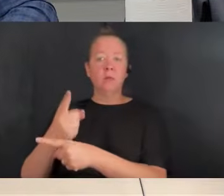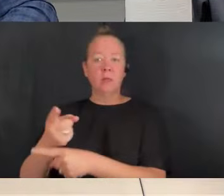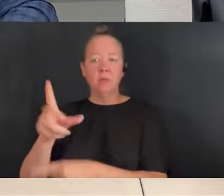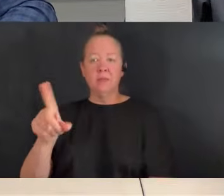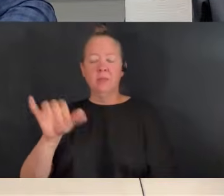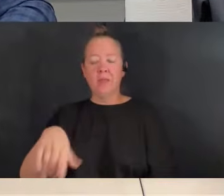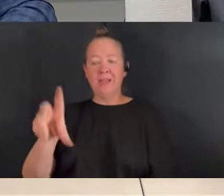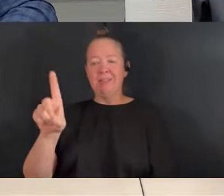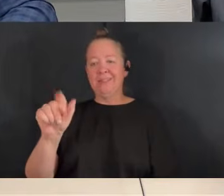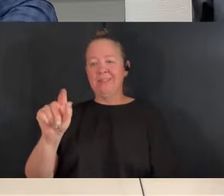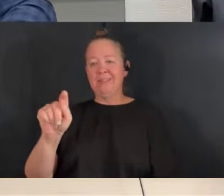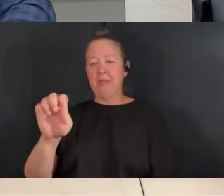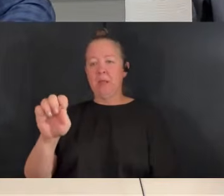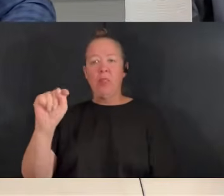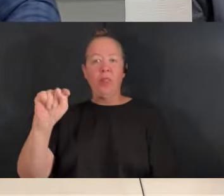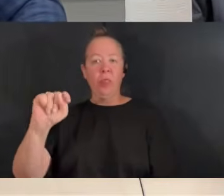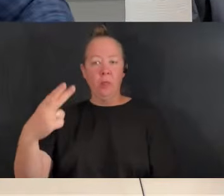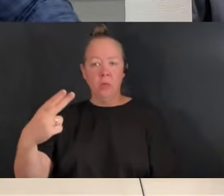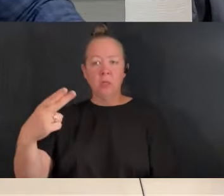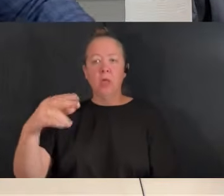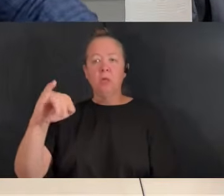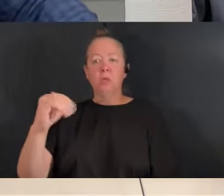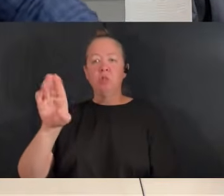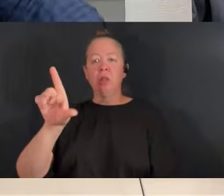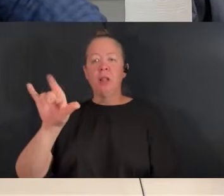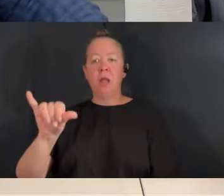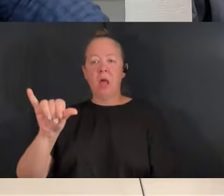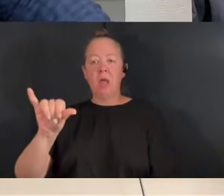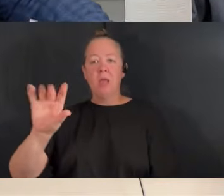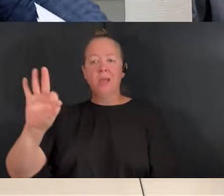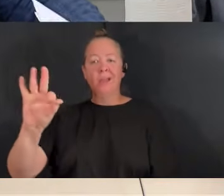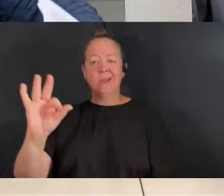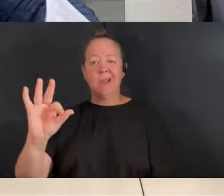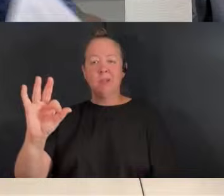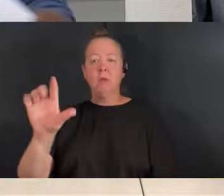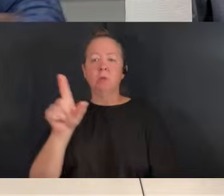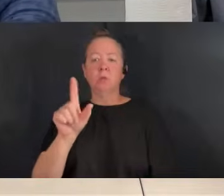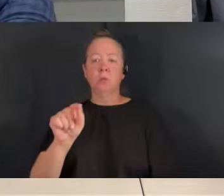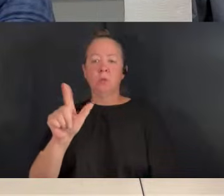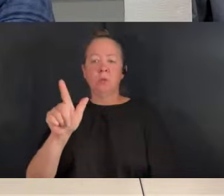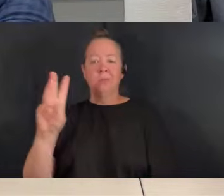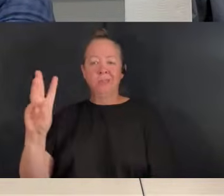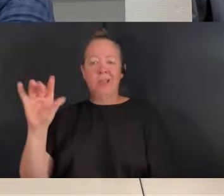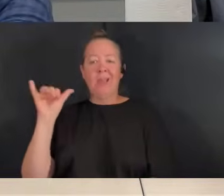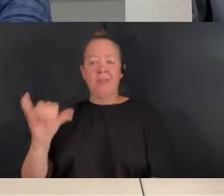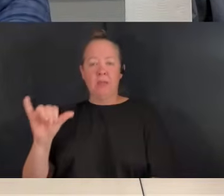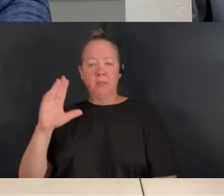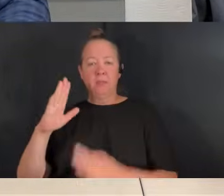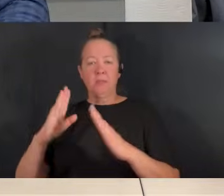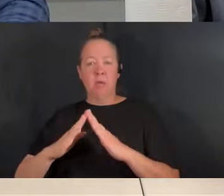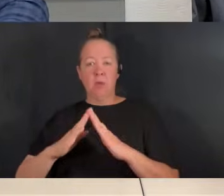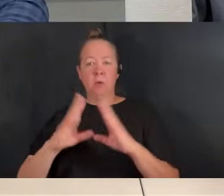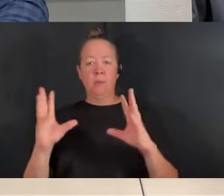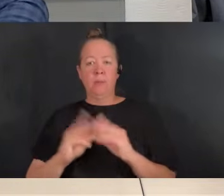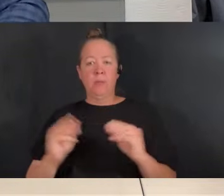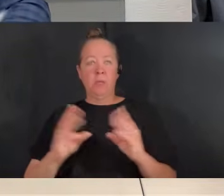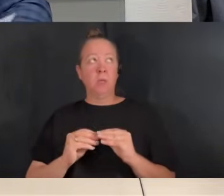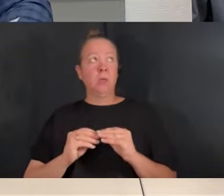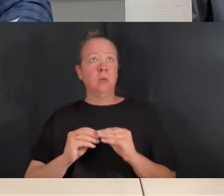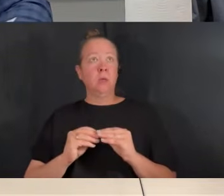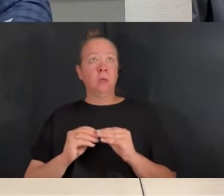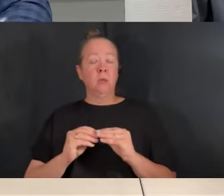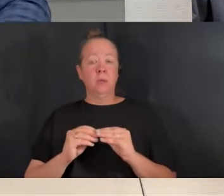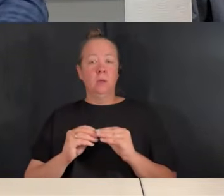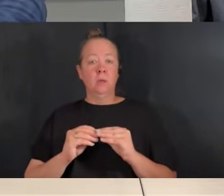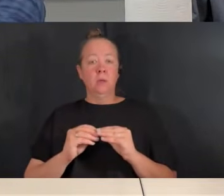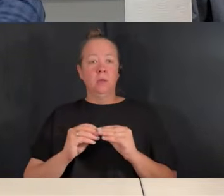be, it's Thursday, July 9th, 2026. That is the town meeting. That is the town meeting. Yes.